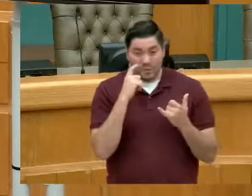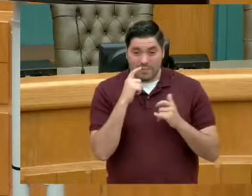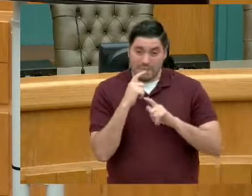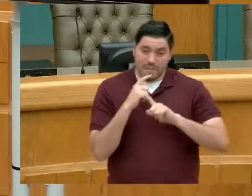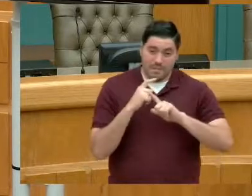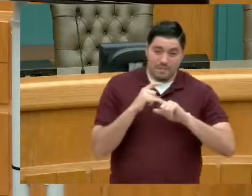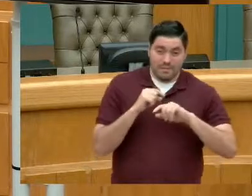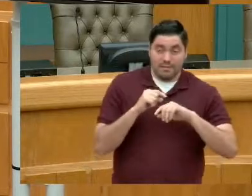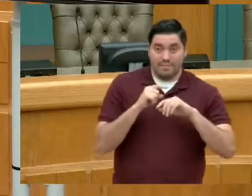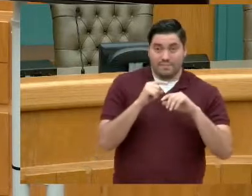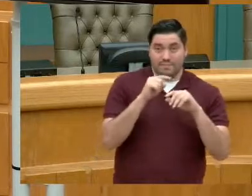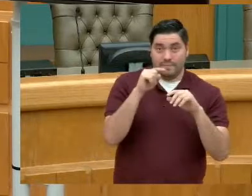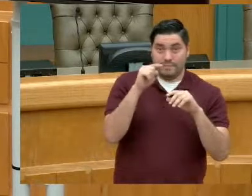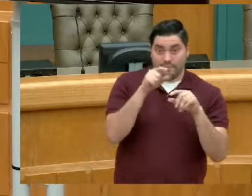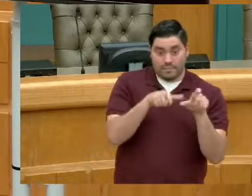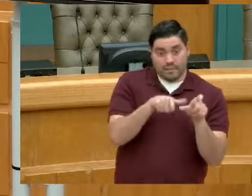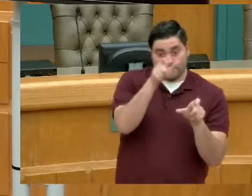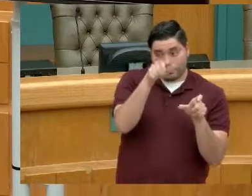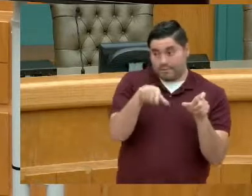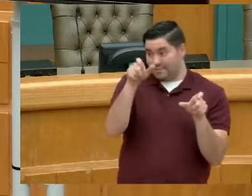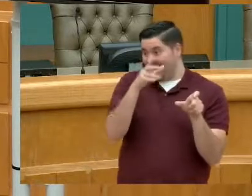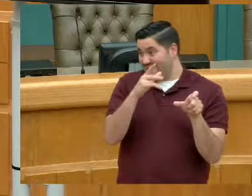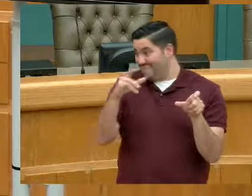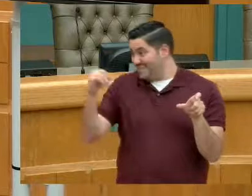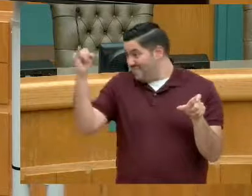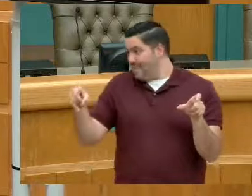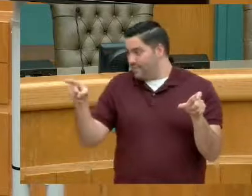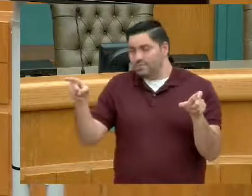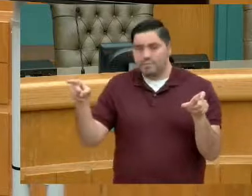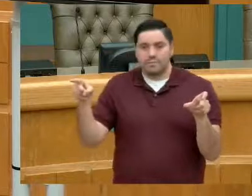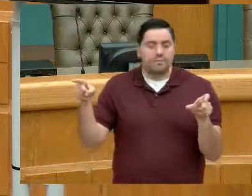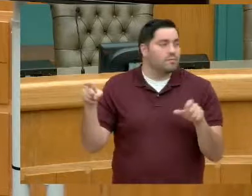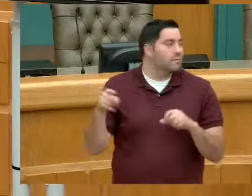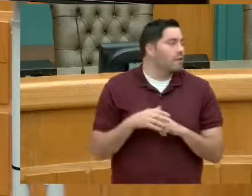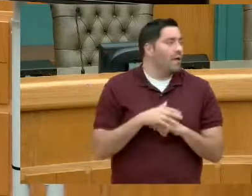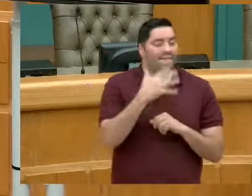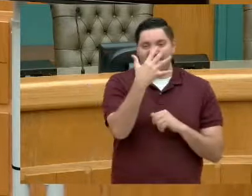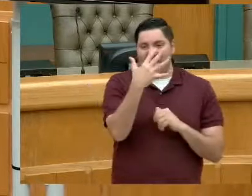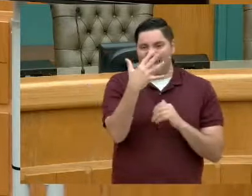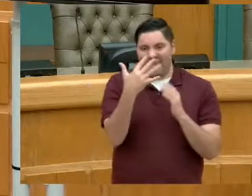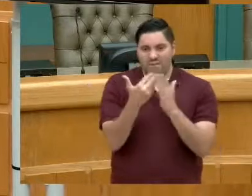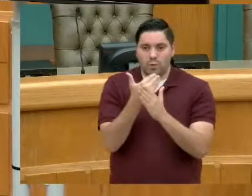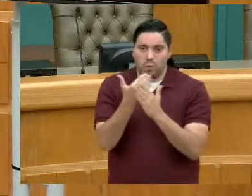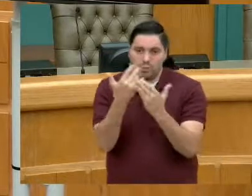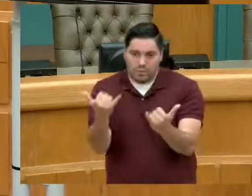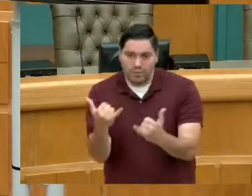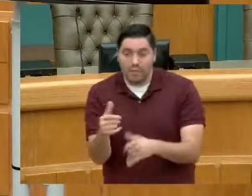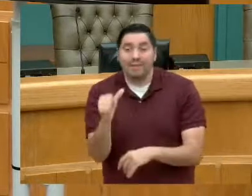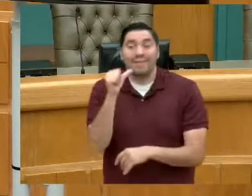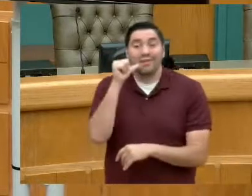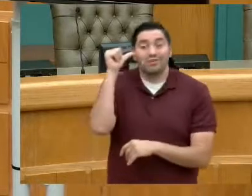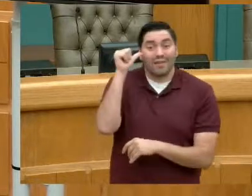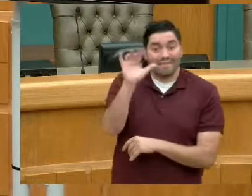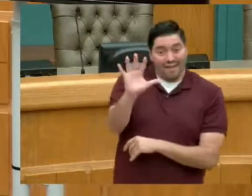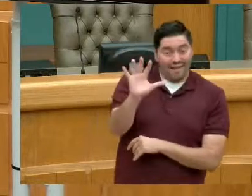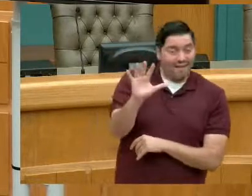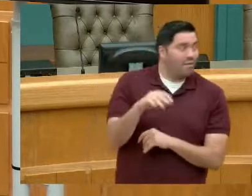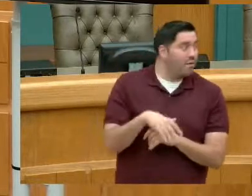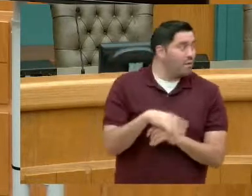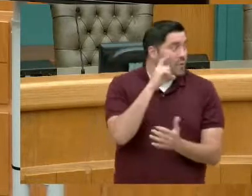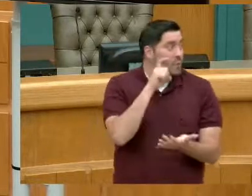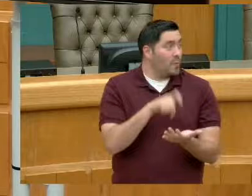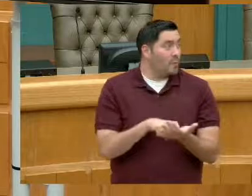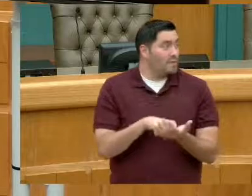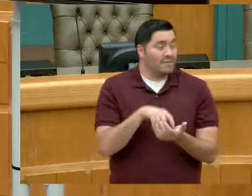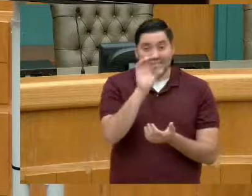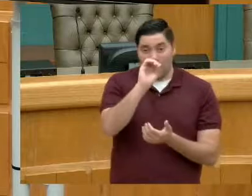on the chart. That's 5 new cases today. Yesterday we had 5 new cases. The zeros